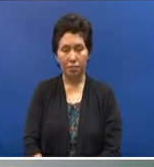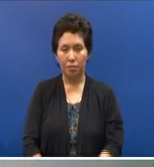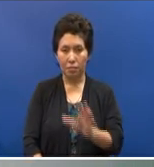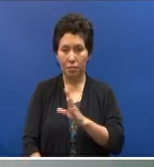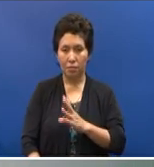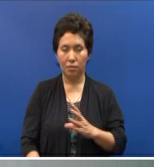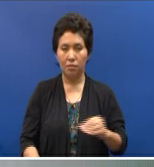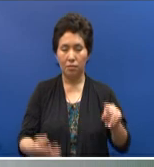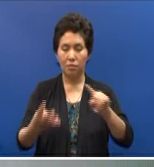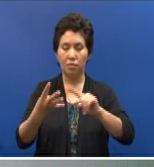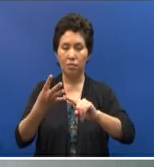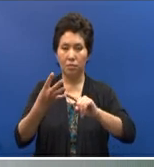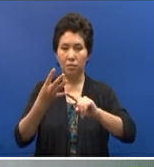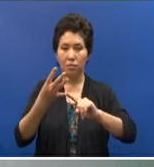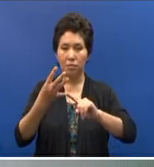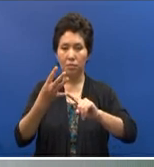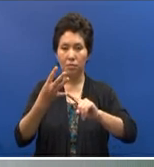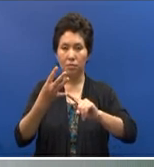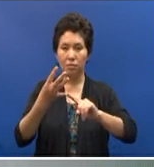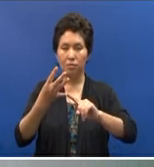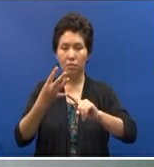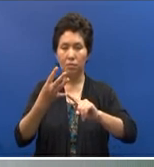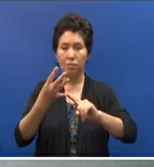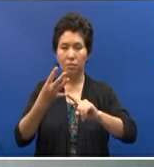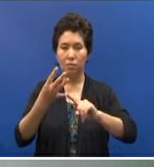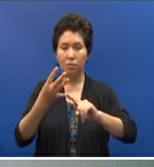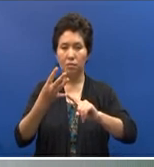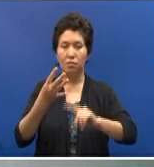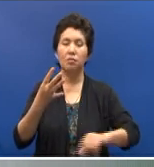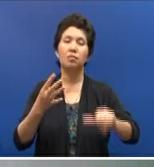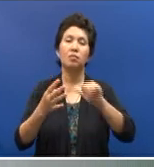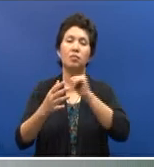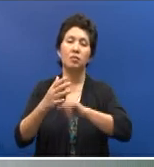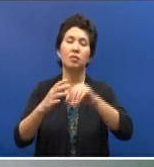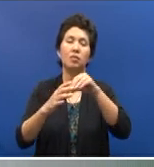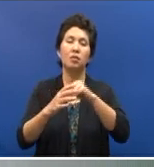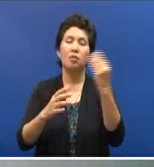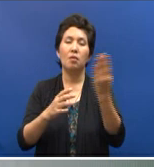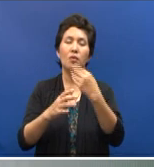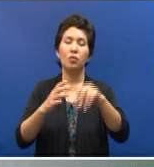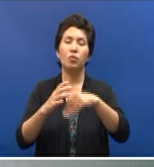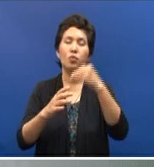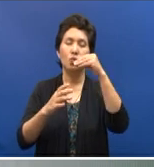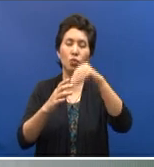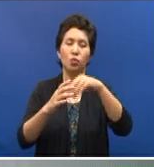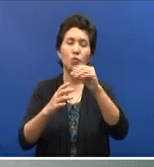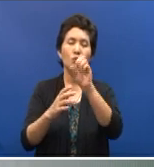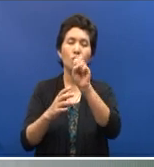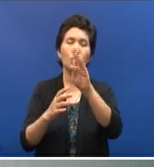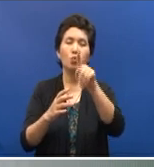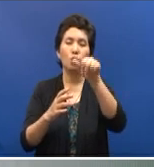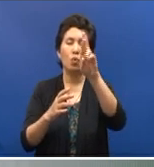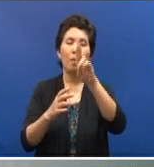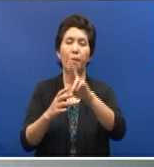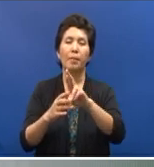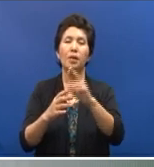and then the fourth one, okay, informal means which is based on the supernatural beliefs. Okay, so it